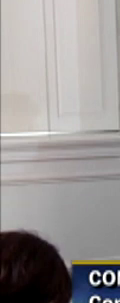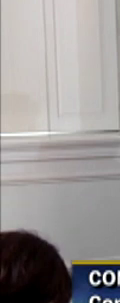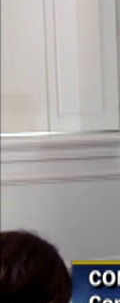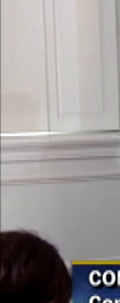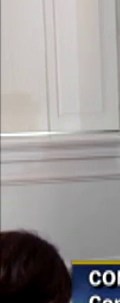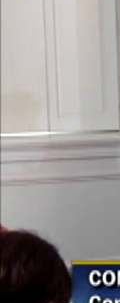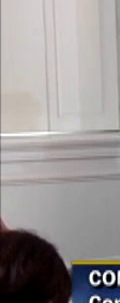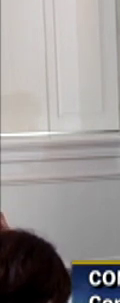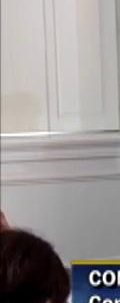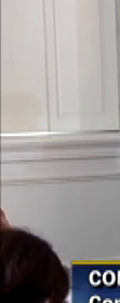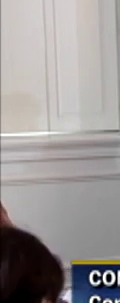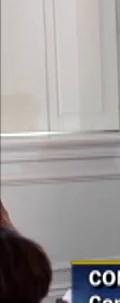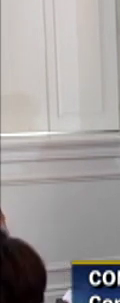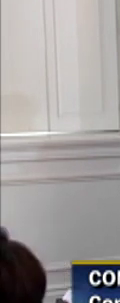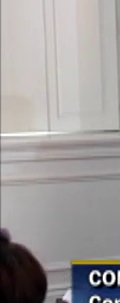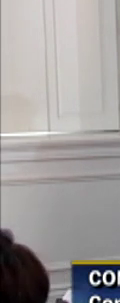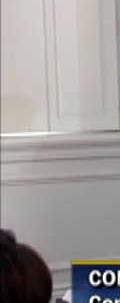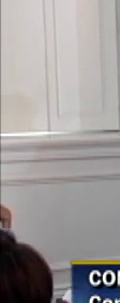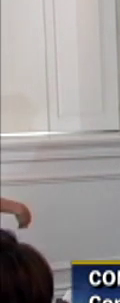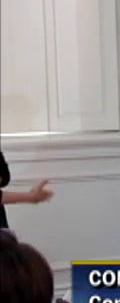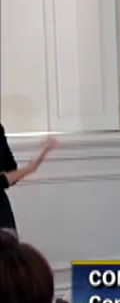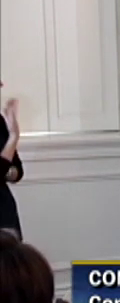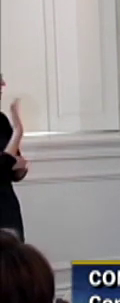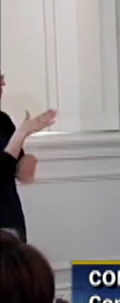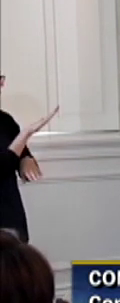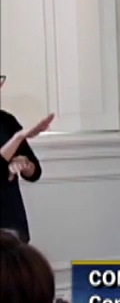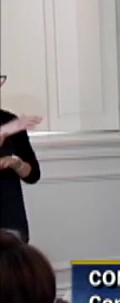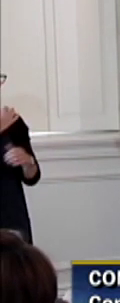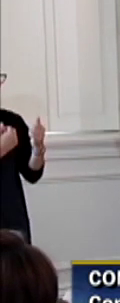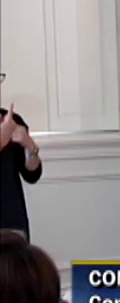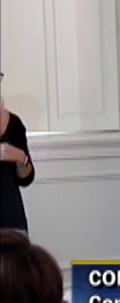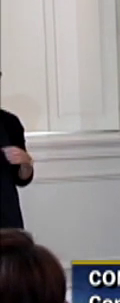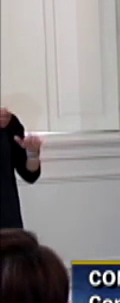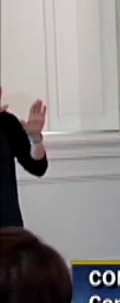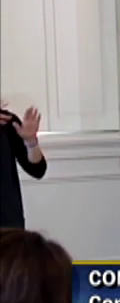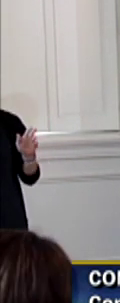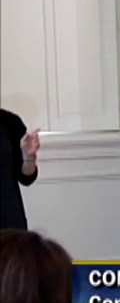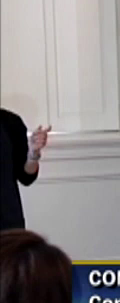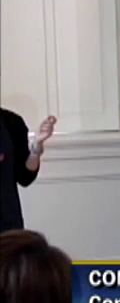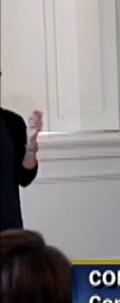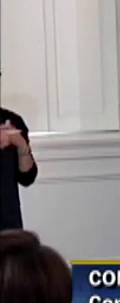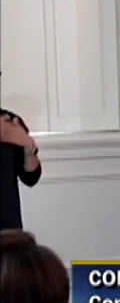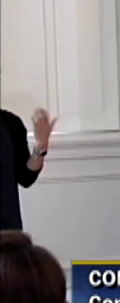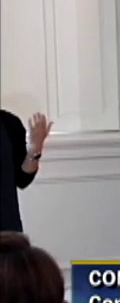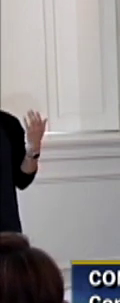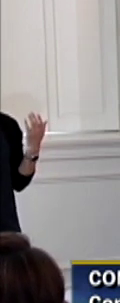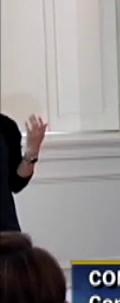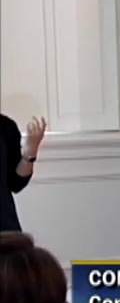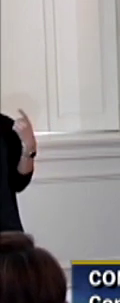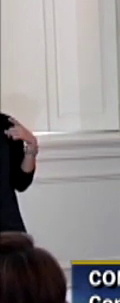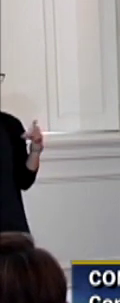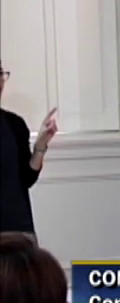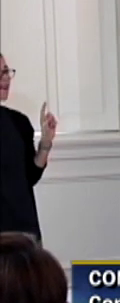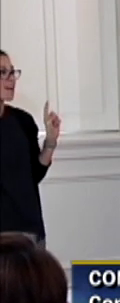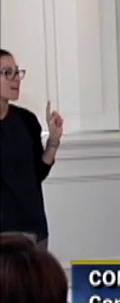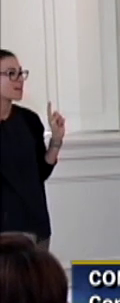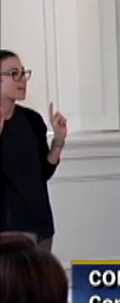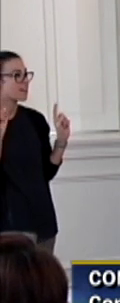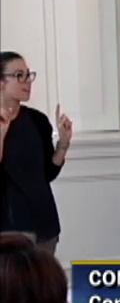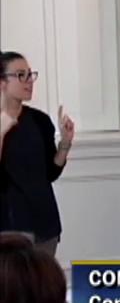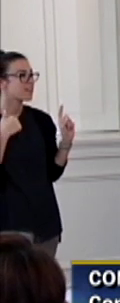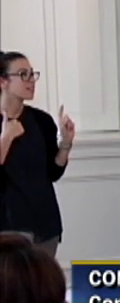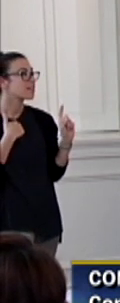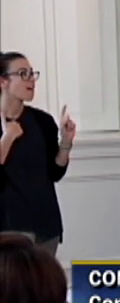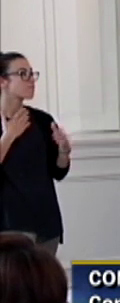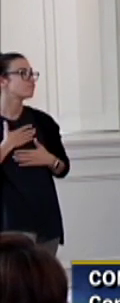Good afternoon, everyone. It's great to see you here with the sun shining, finally, in this rainy spring.